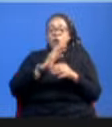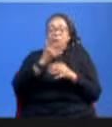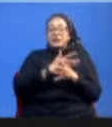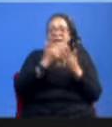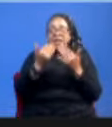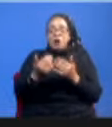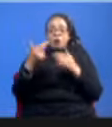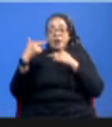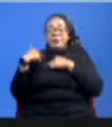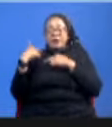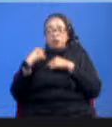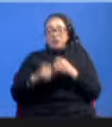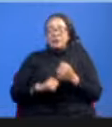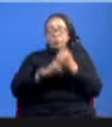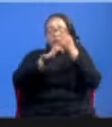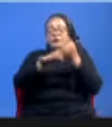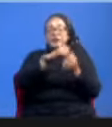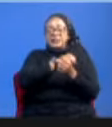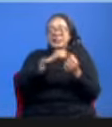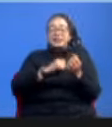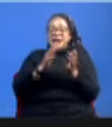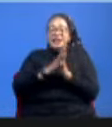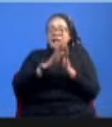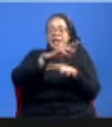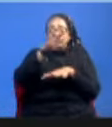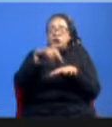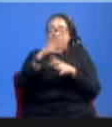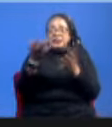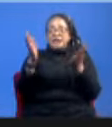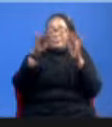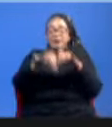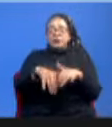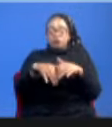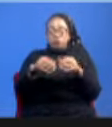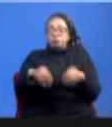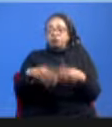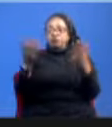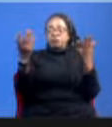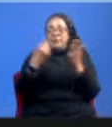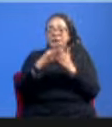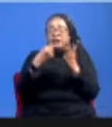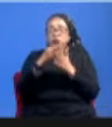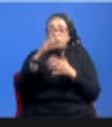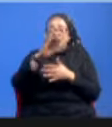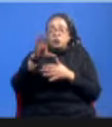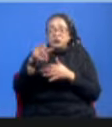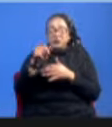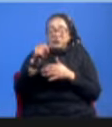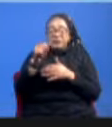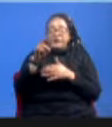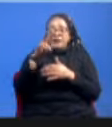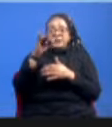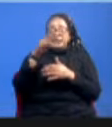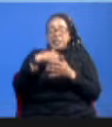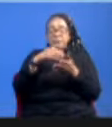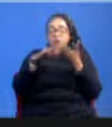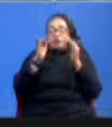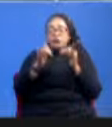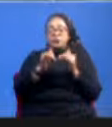on the support of the Senate and the National Assembly to unlock funds to the counties. NTV's Vincent Odor tells us more.